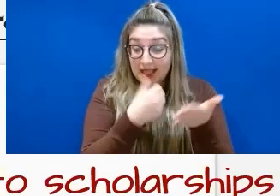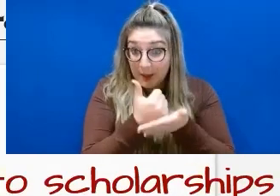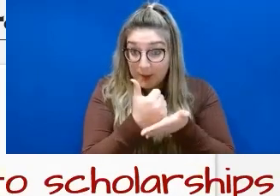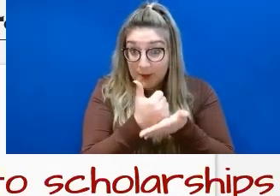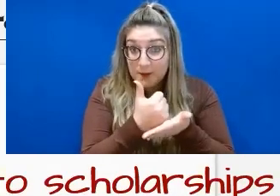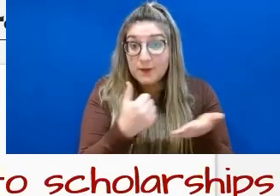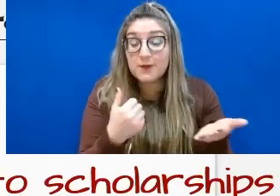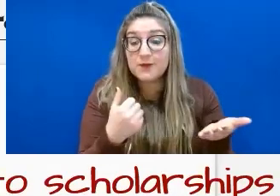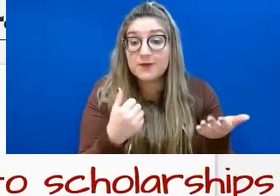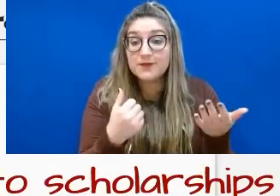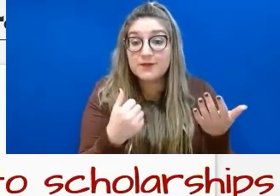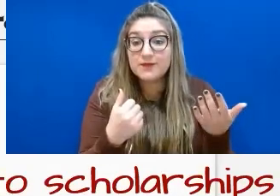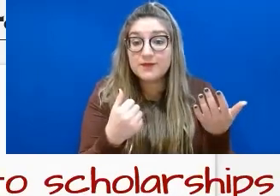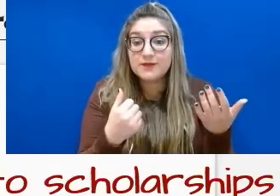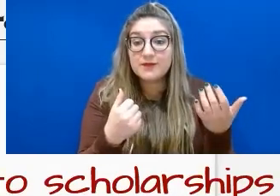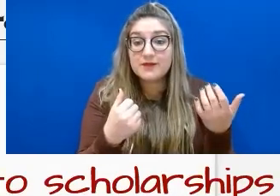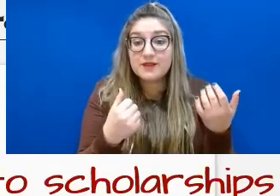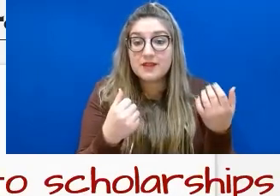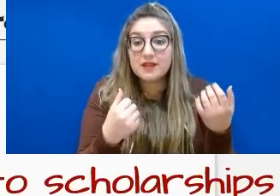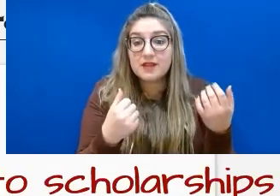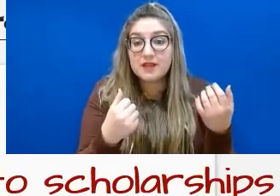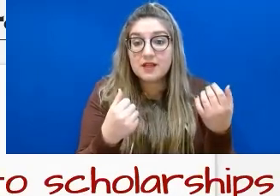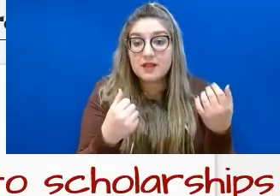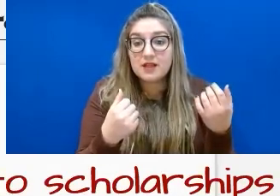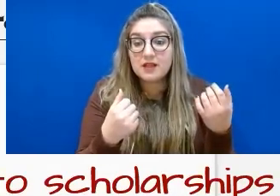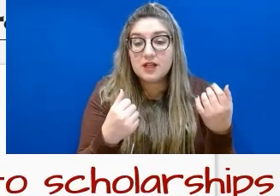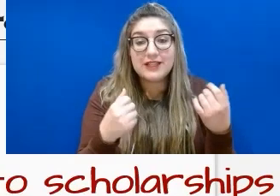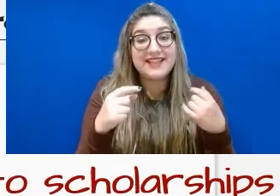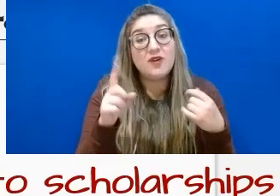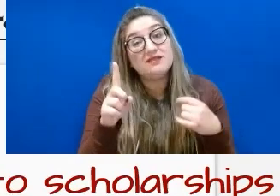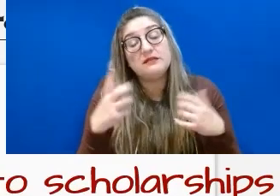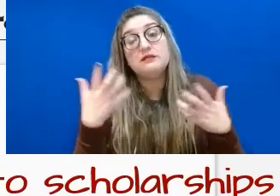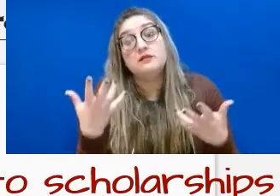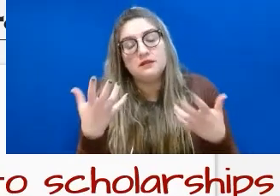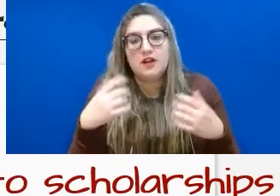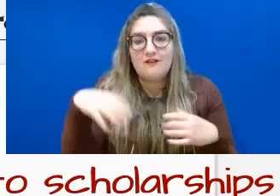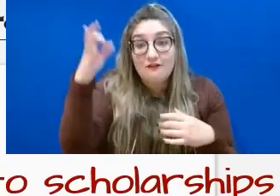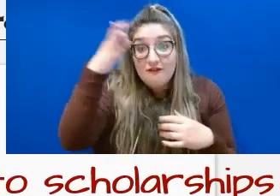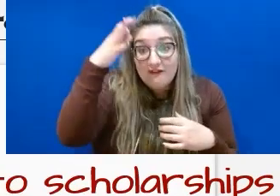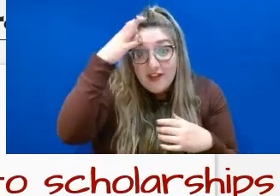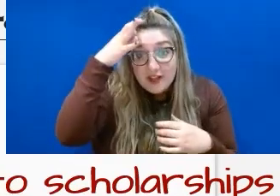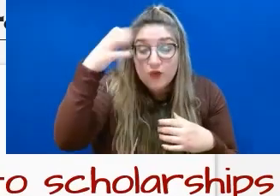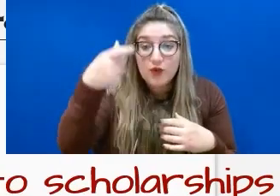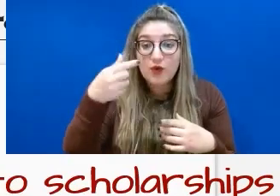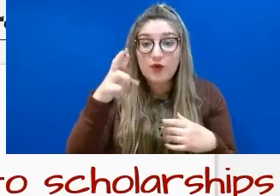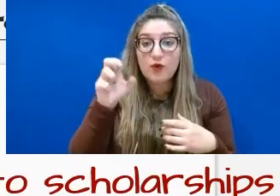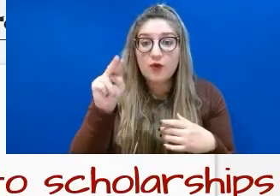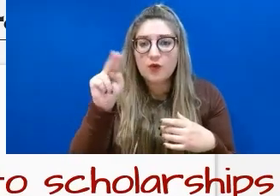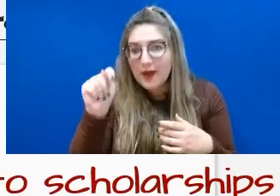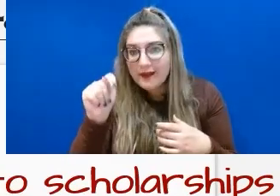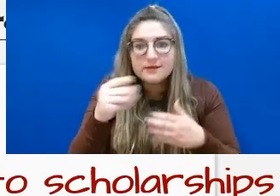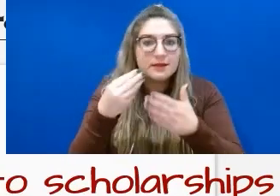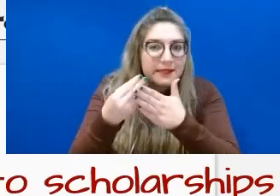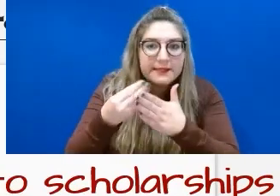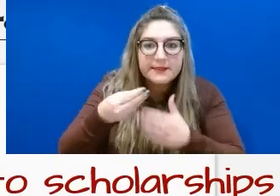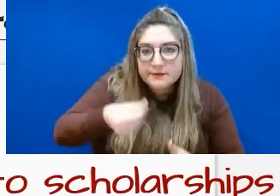Unfortunately, our students, they do not qualify for any federal grants or money or assistance.